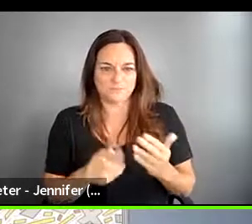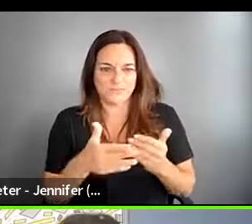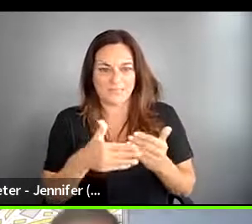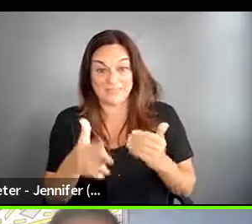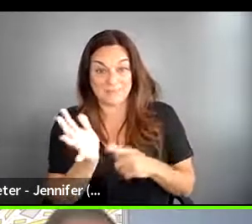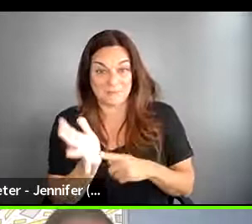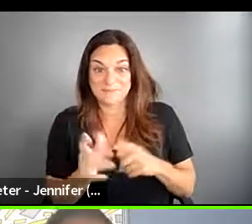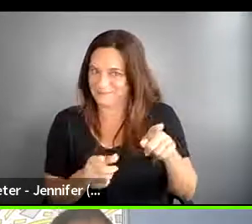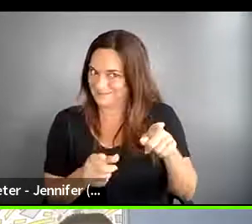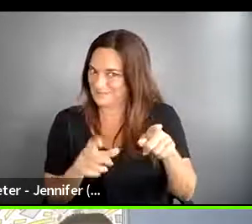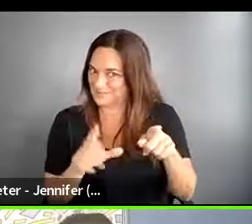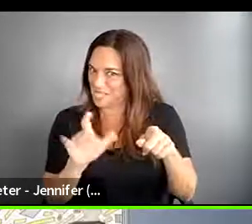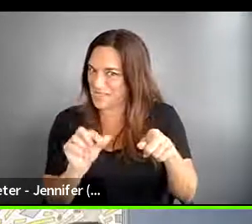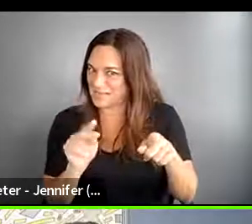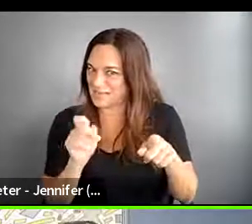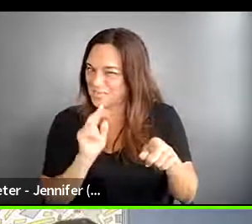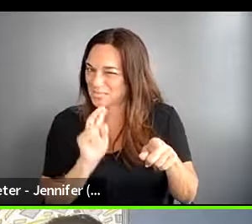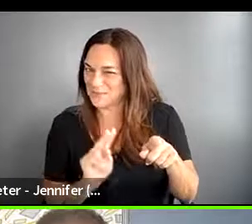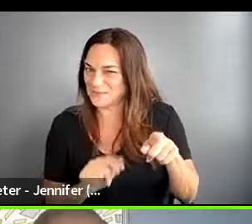I'm looking at you.